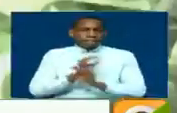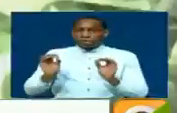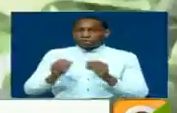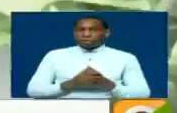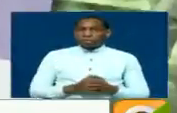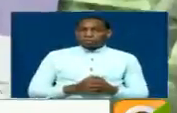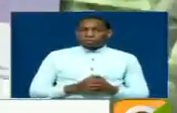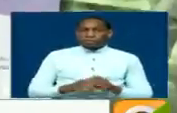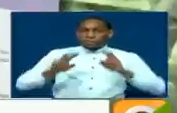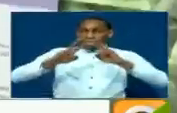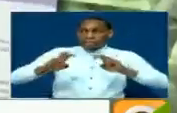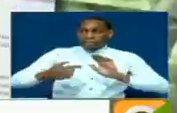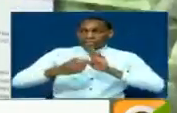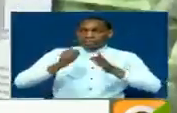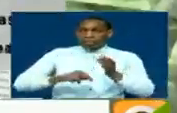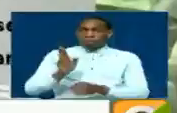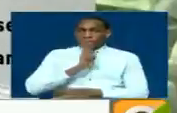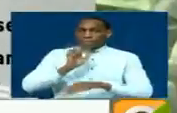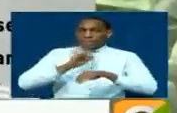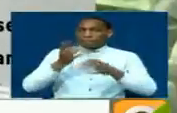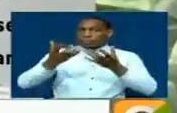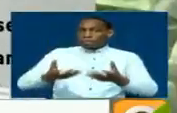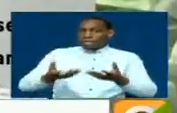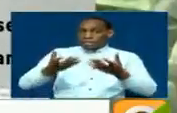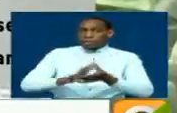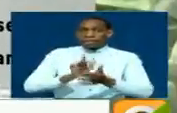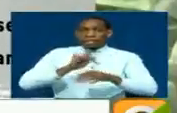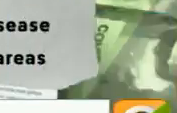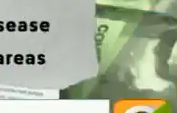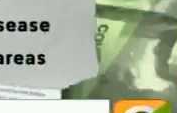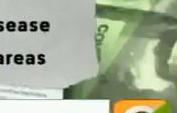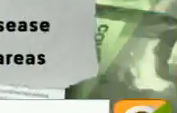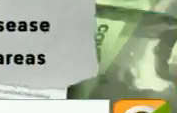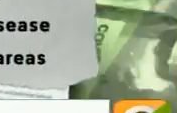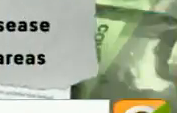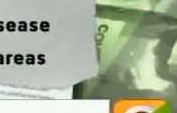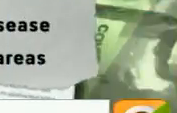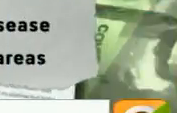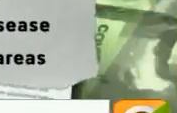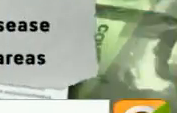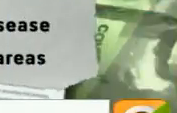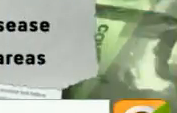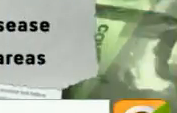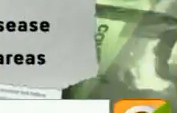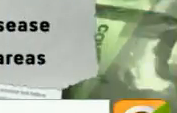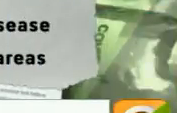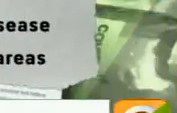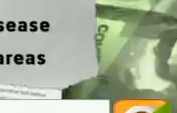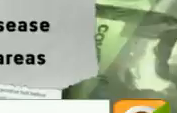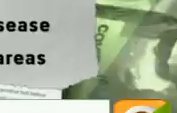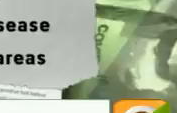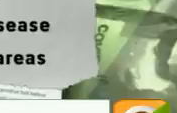vaccine. The research shows that the risk of breakthrough infection is higher in frail older adults, those with underlying conditions, especially